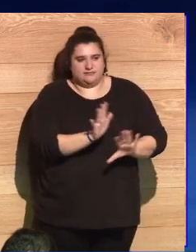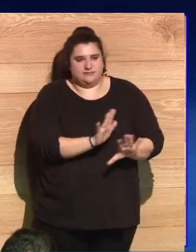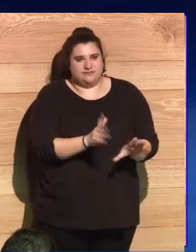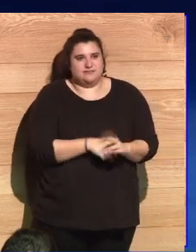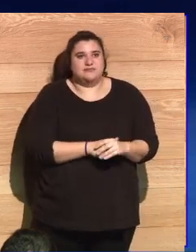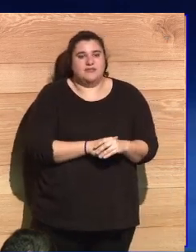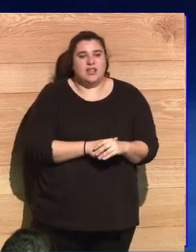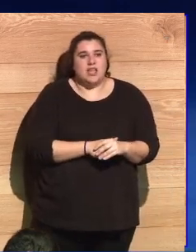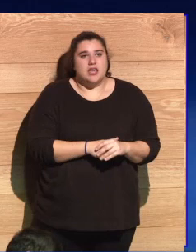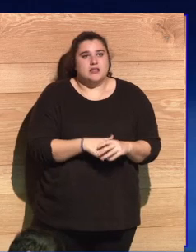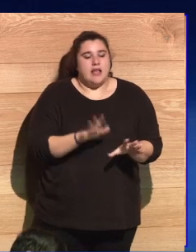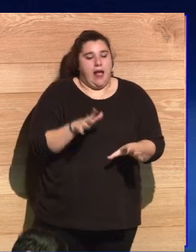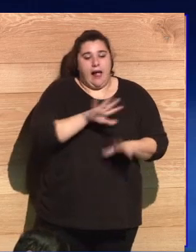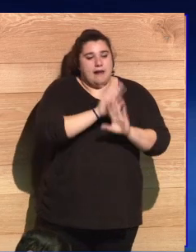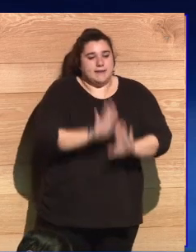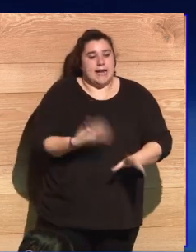radio.